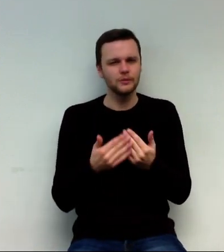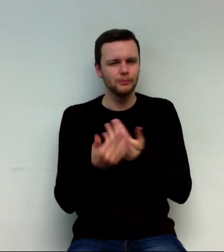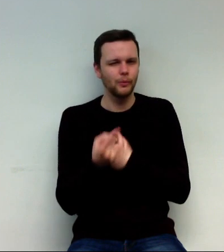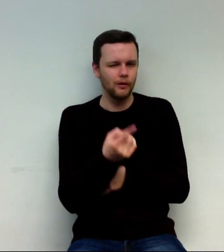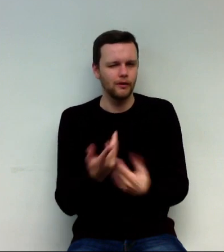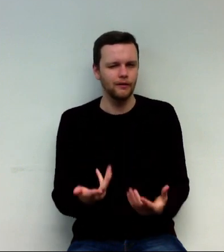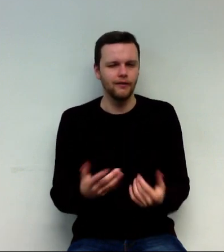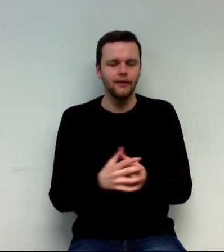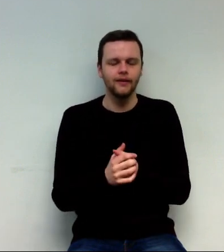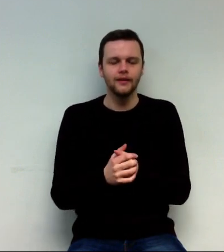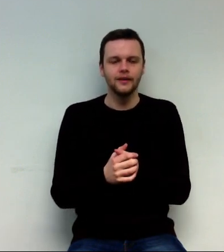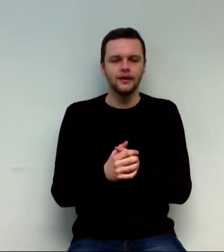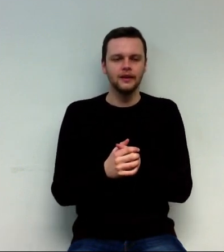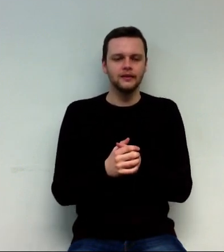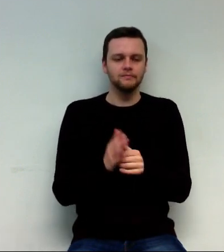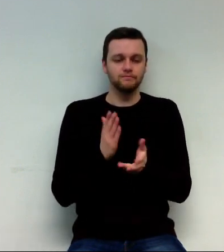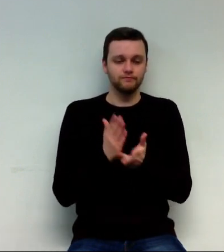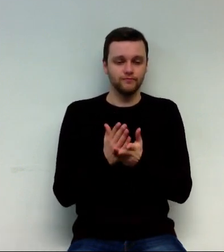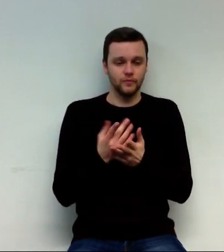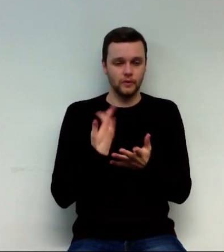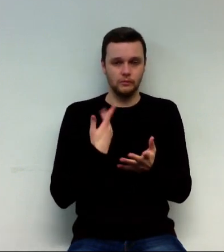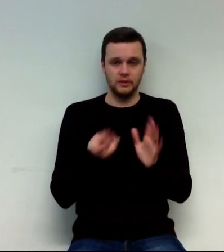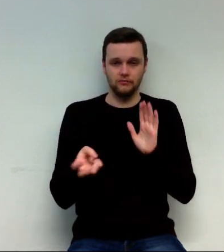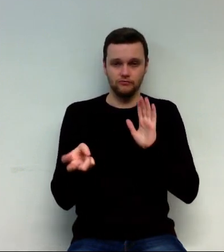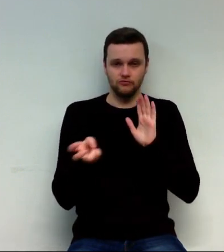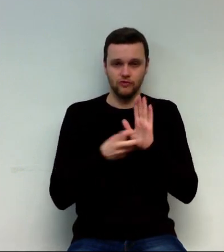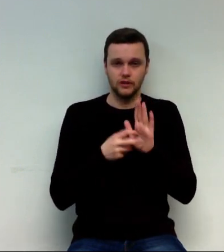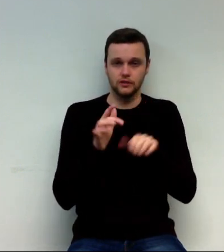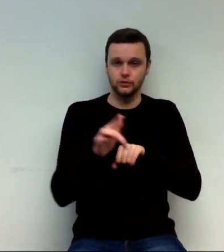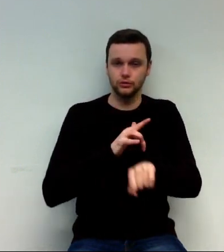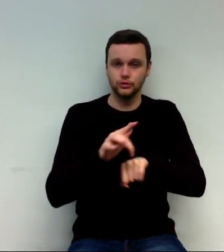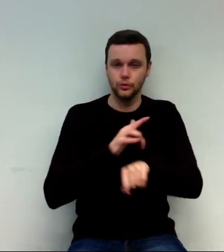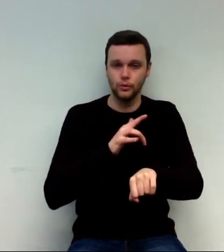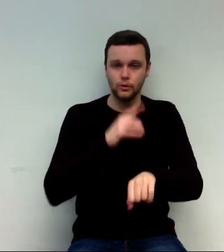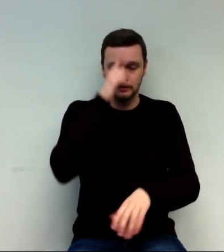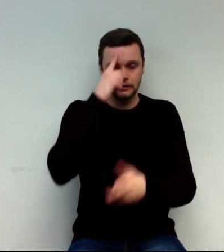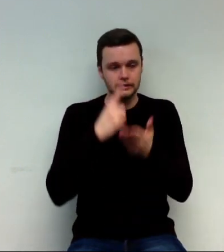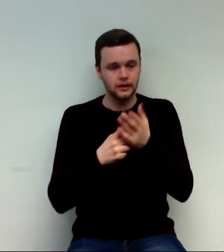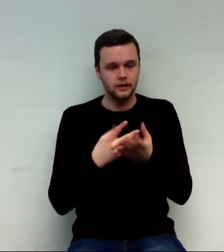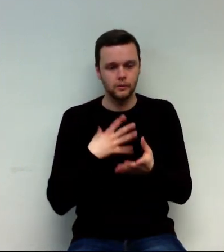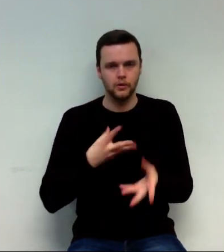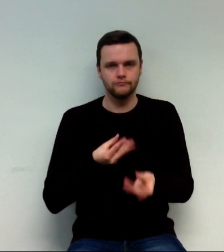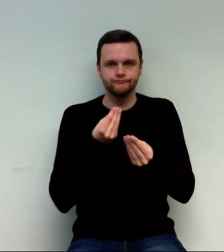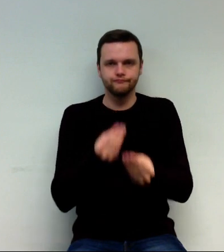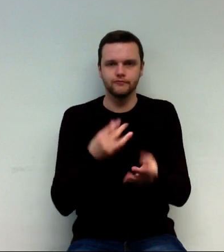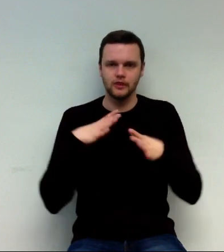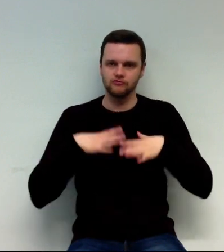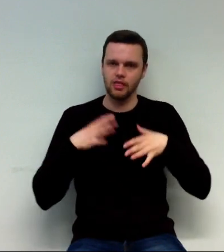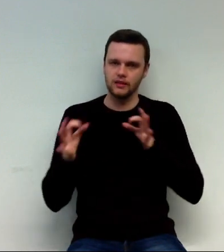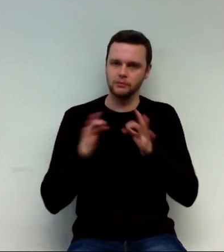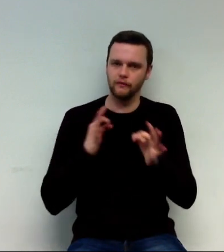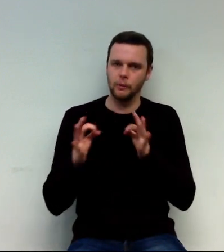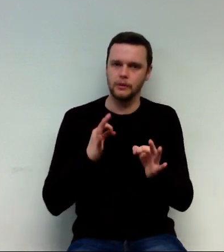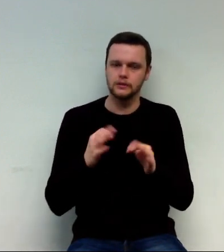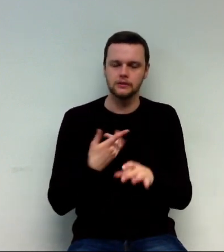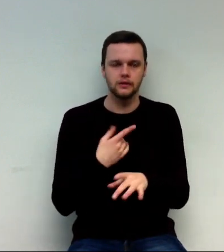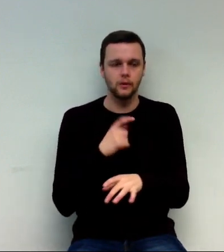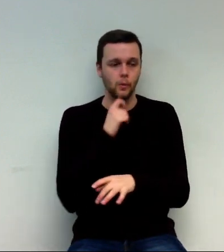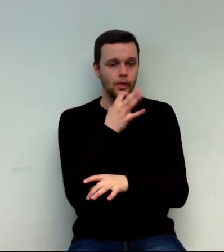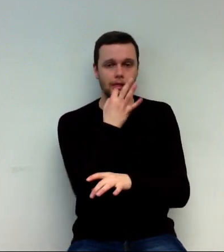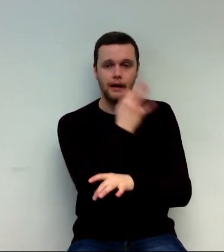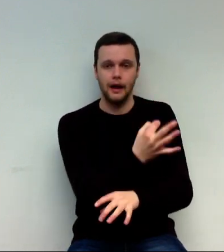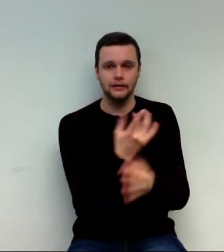more to it than that. When you register a show, if you decide you want to offer relaxed performances, we will ask